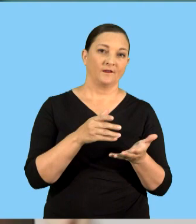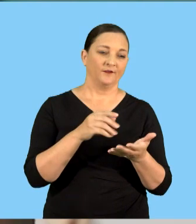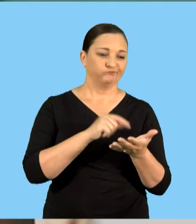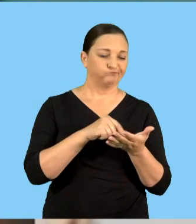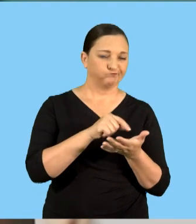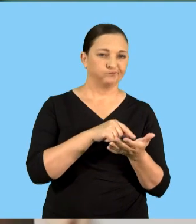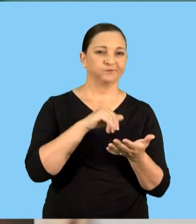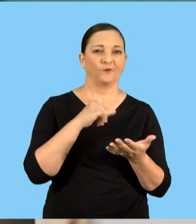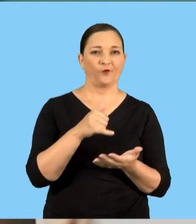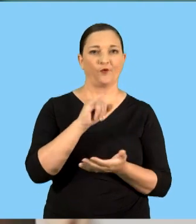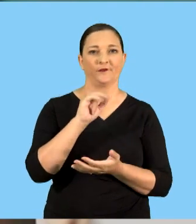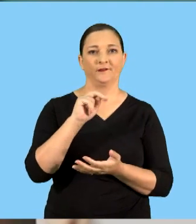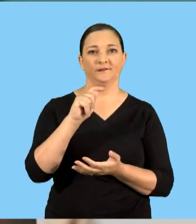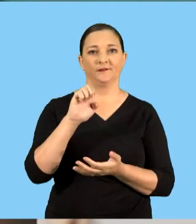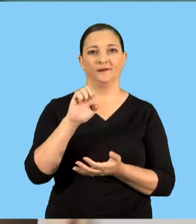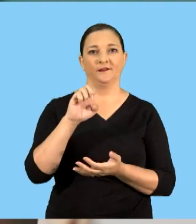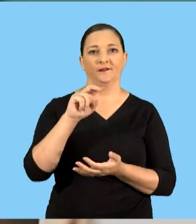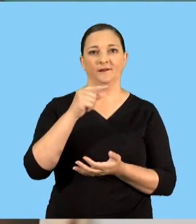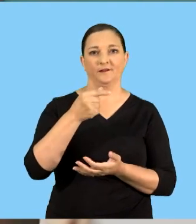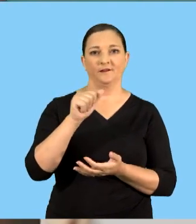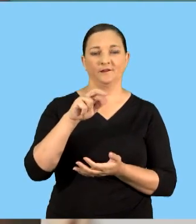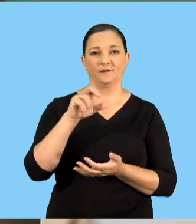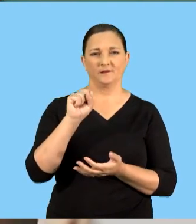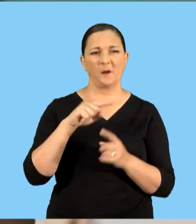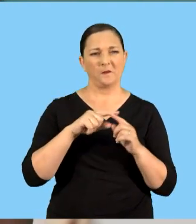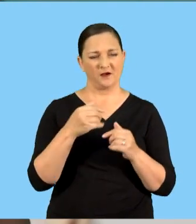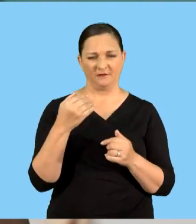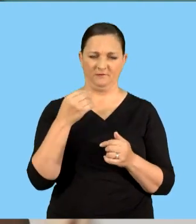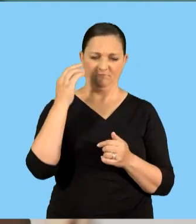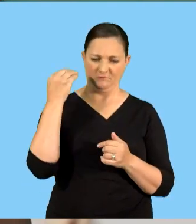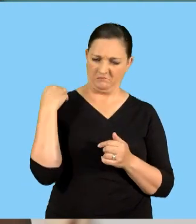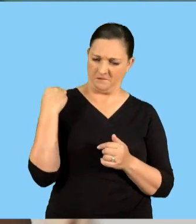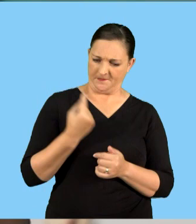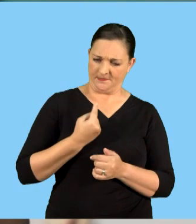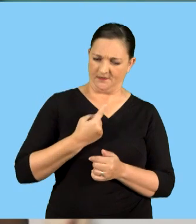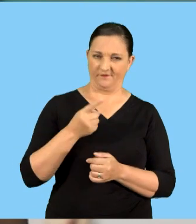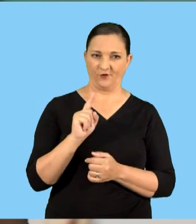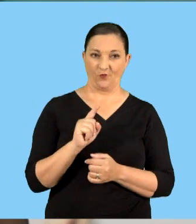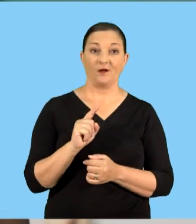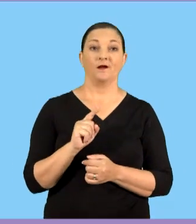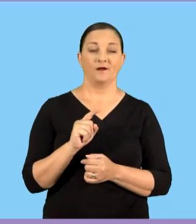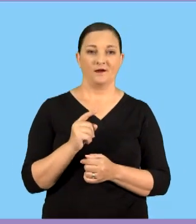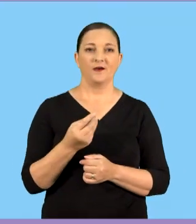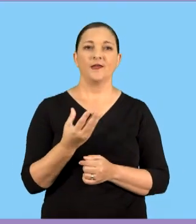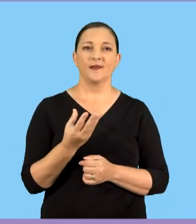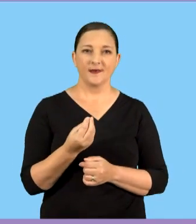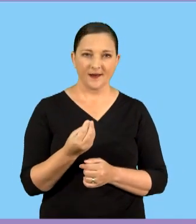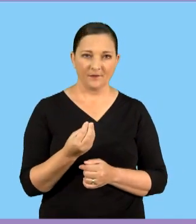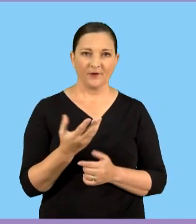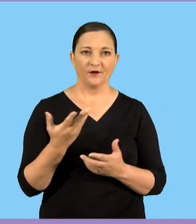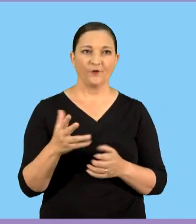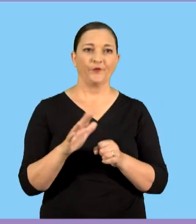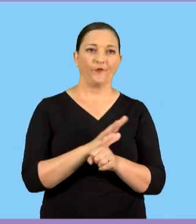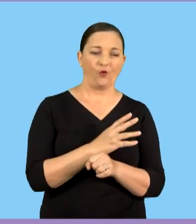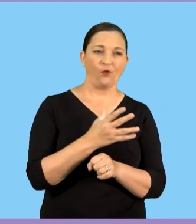calculation with integers. Let's remind ourselves what integers are. Remember, integers are all whole